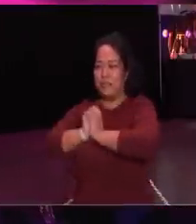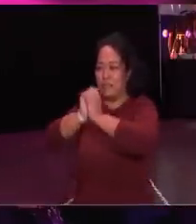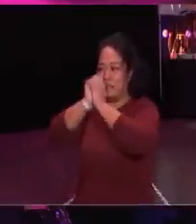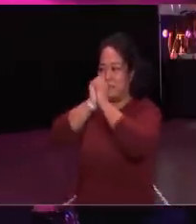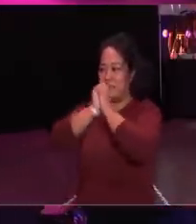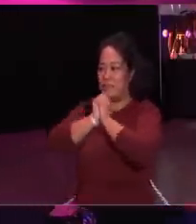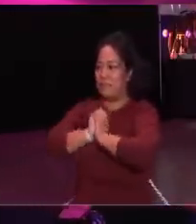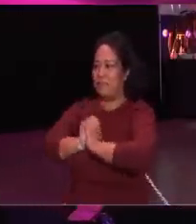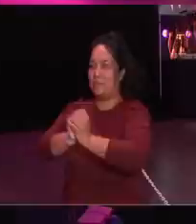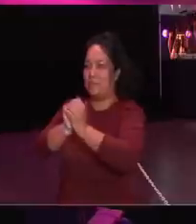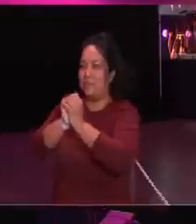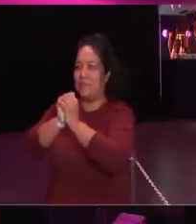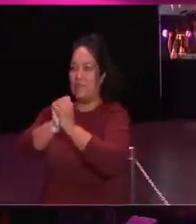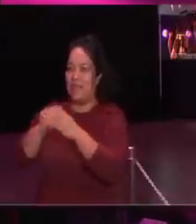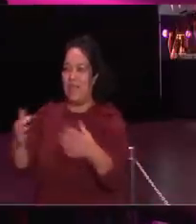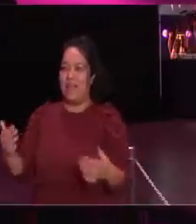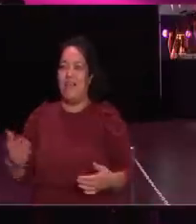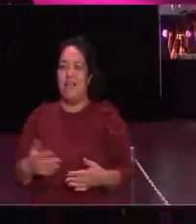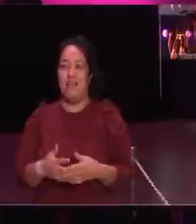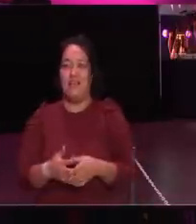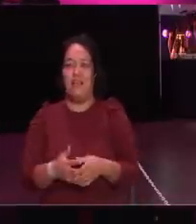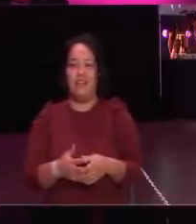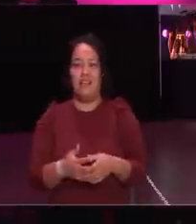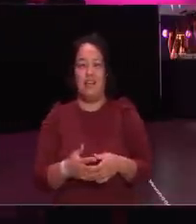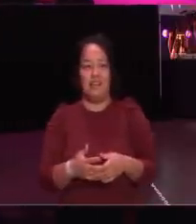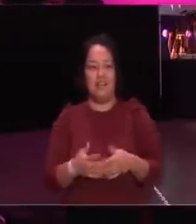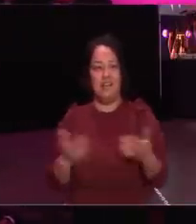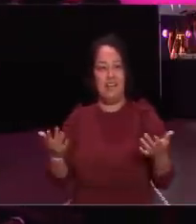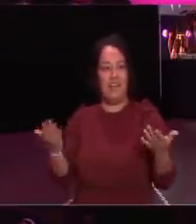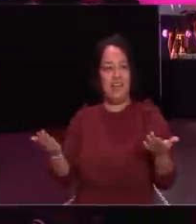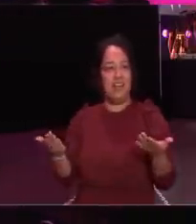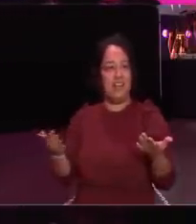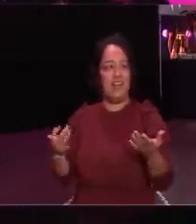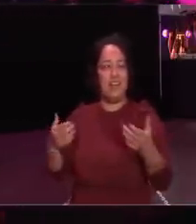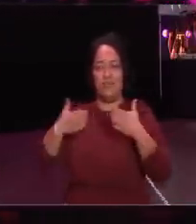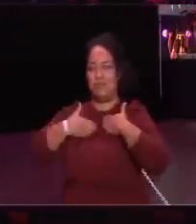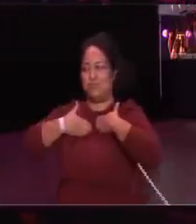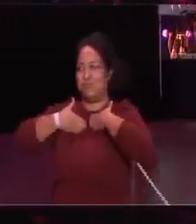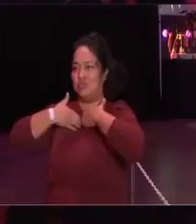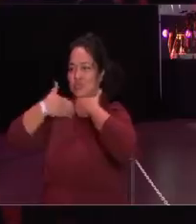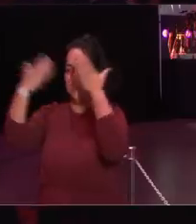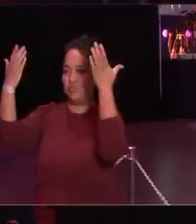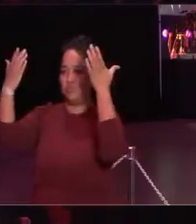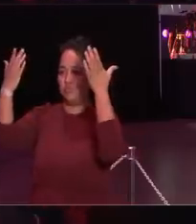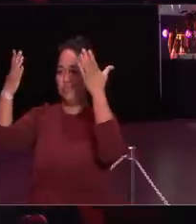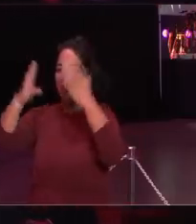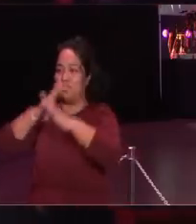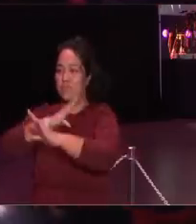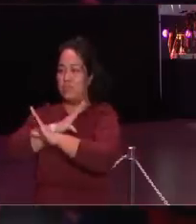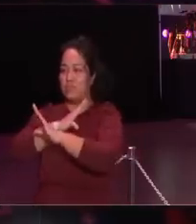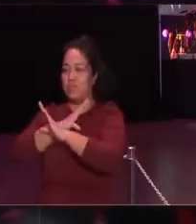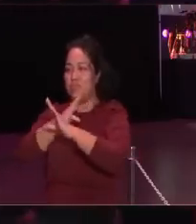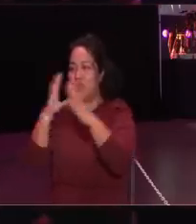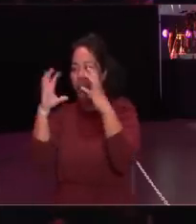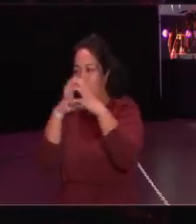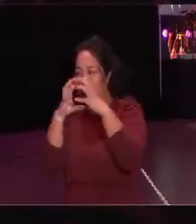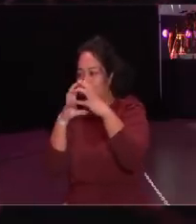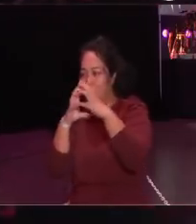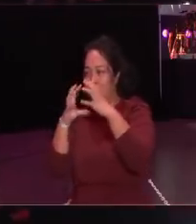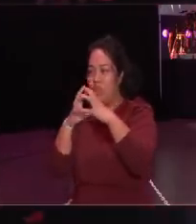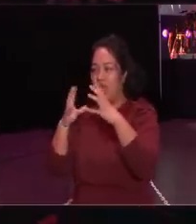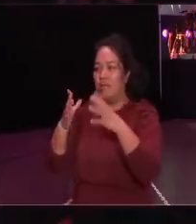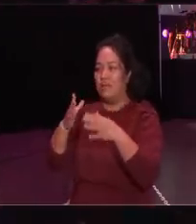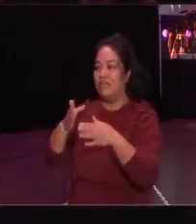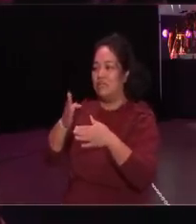de alabanza. Aquí le gritan a una pelota. Here they scream to a ball. Le gritan a diferentes cosas. They scream to different things.